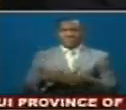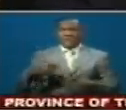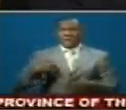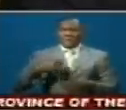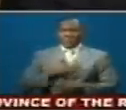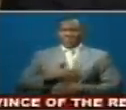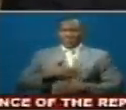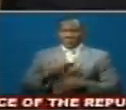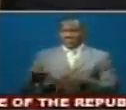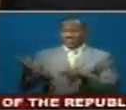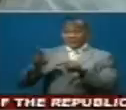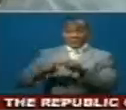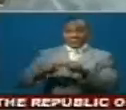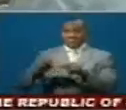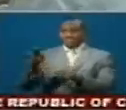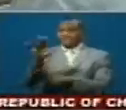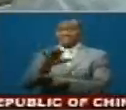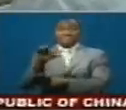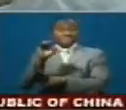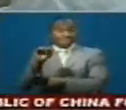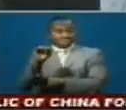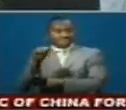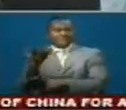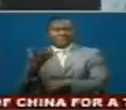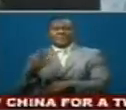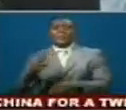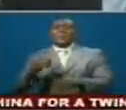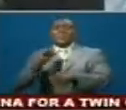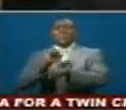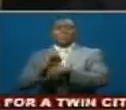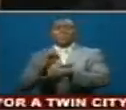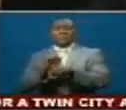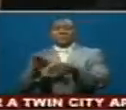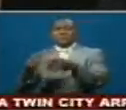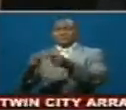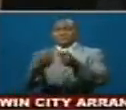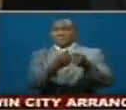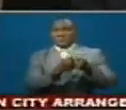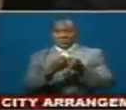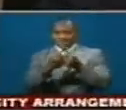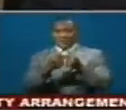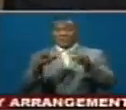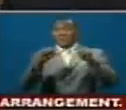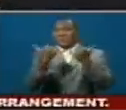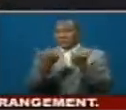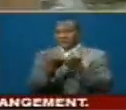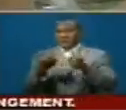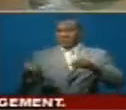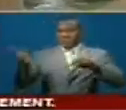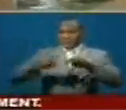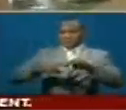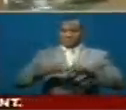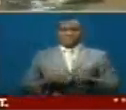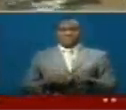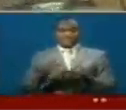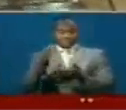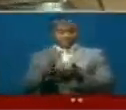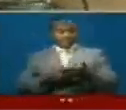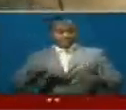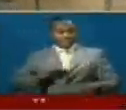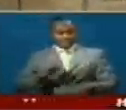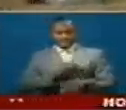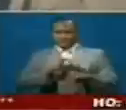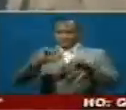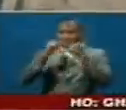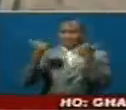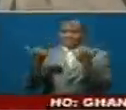40, and we'll work together with Sotga to see how we can increase that even further. Some members of the